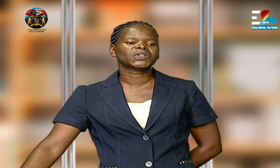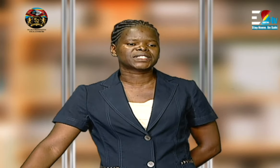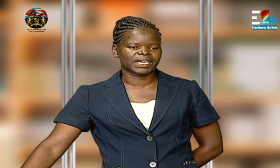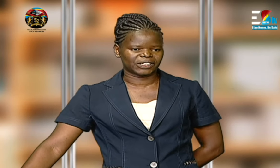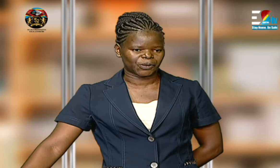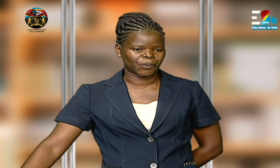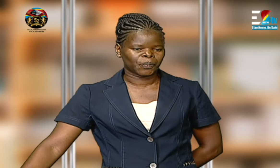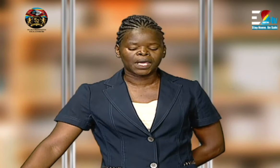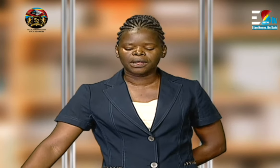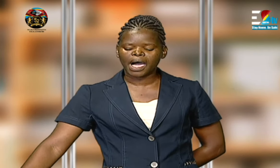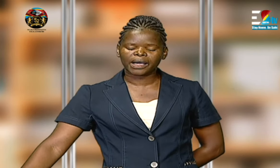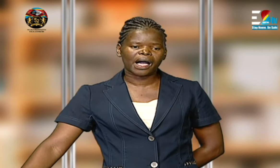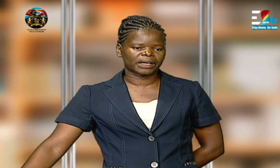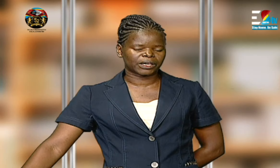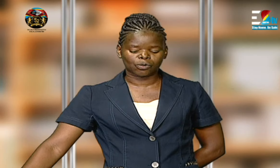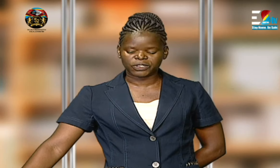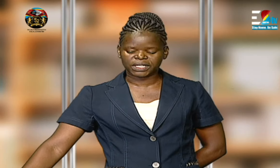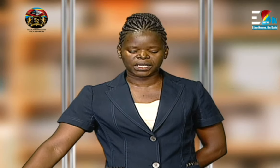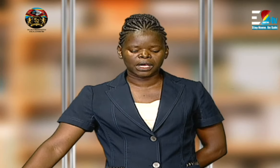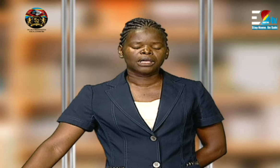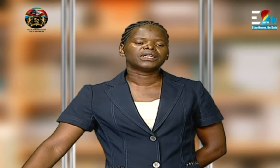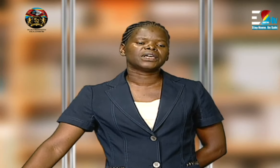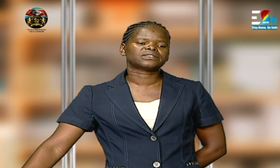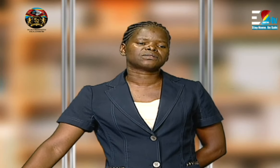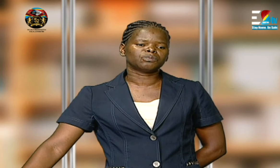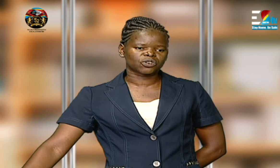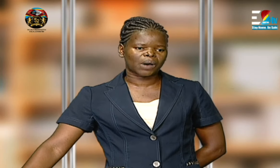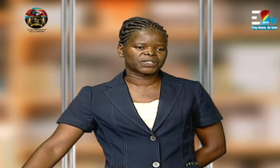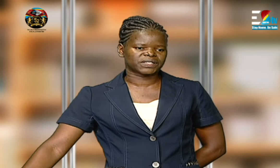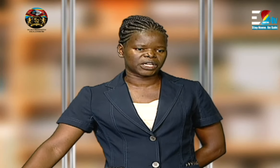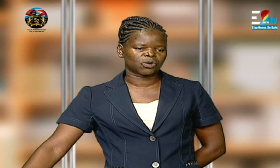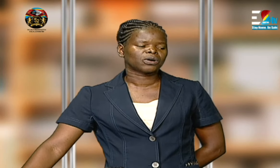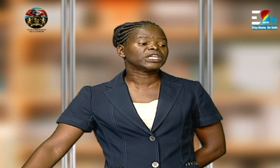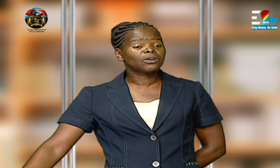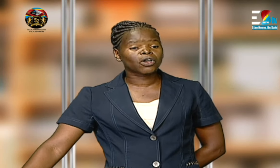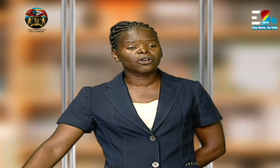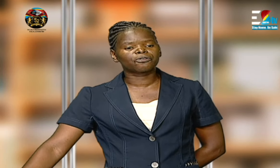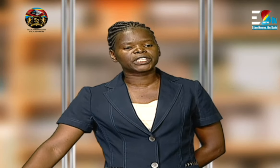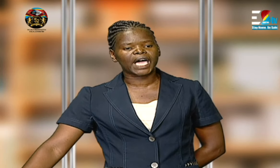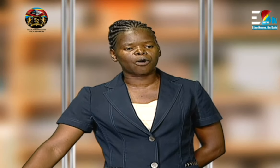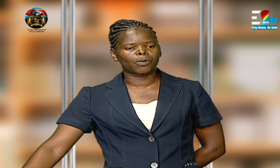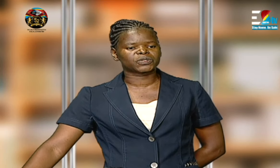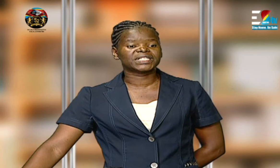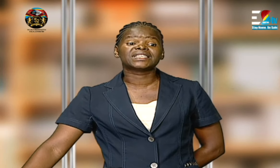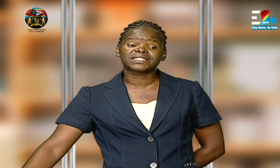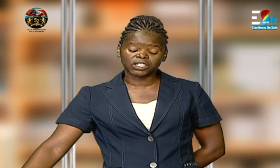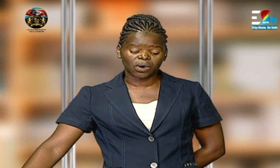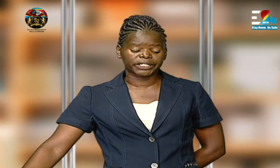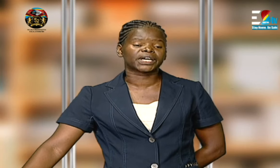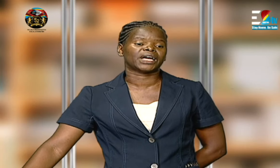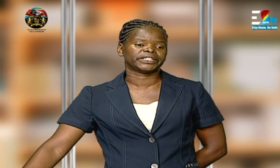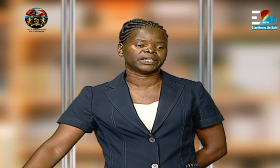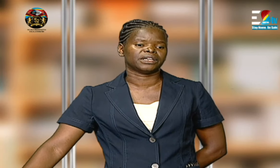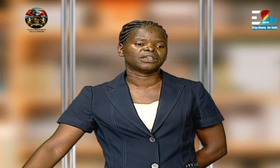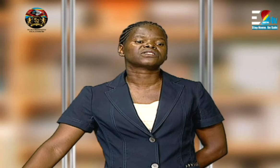waleso sendo. Naka ke ukuthi umsuka wesendo ngiwo lo vetako ukuthi lesendo